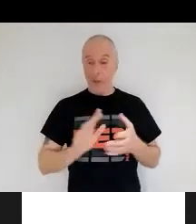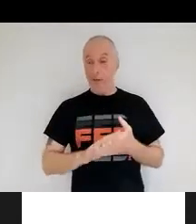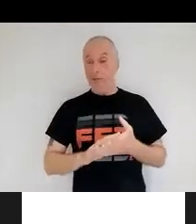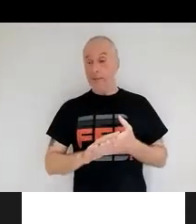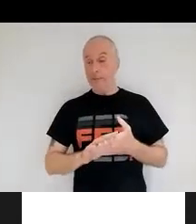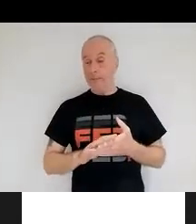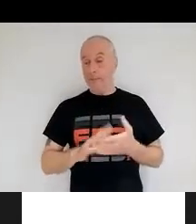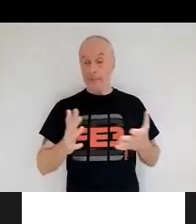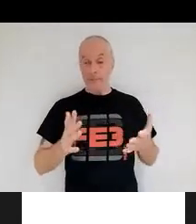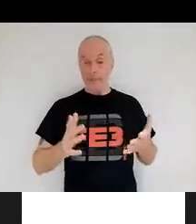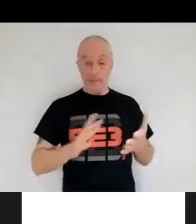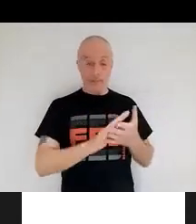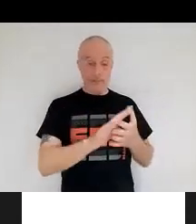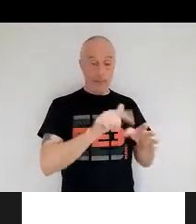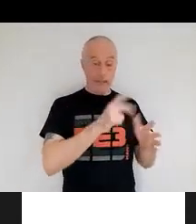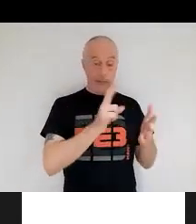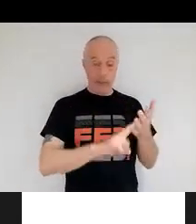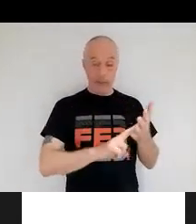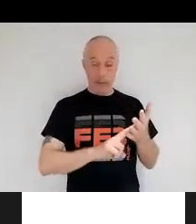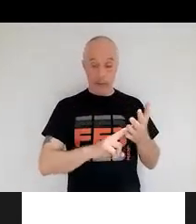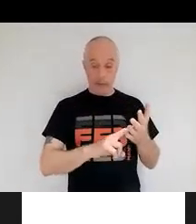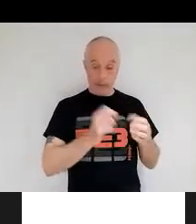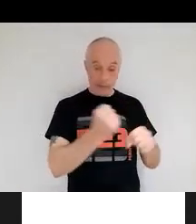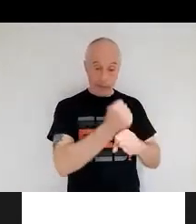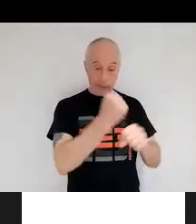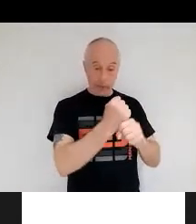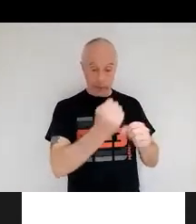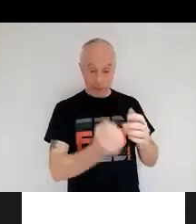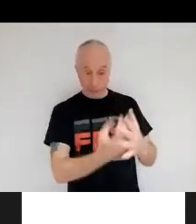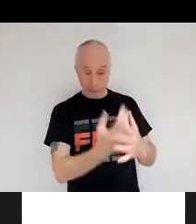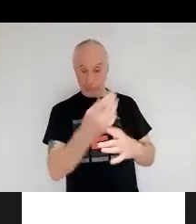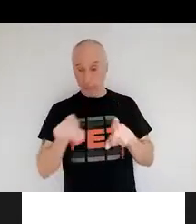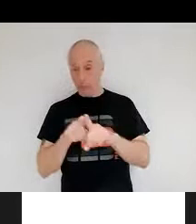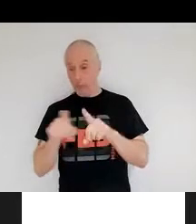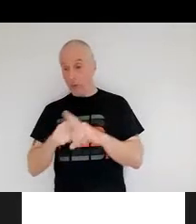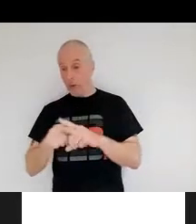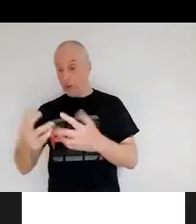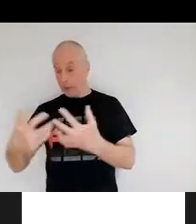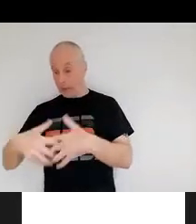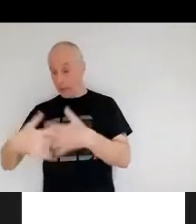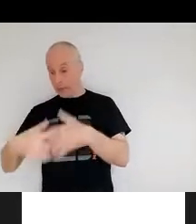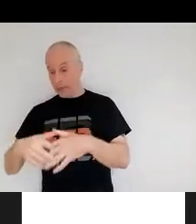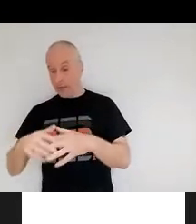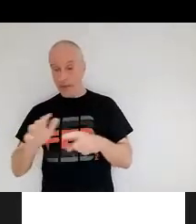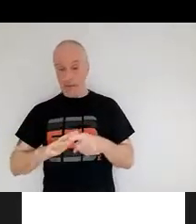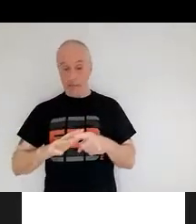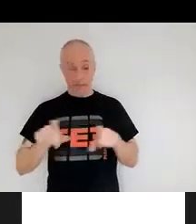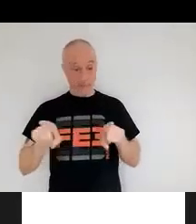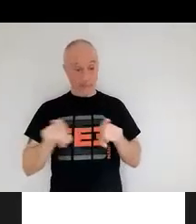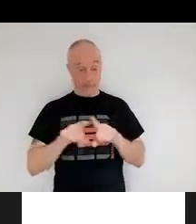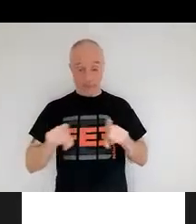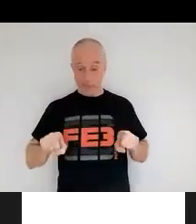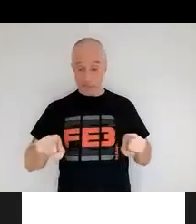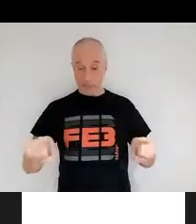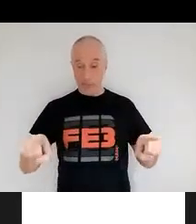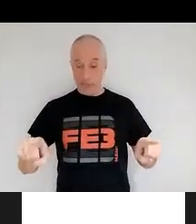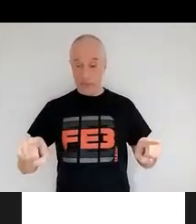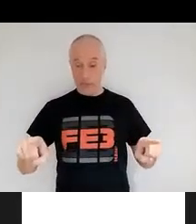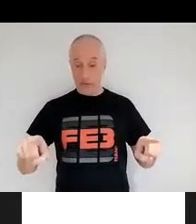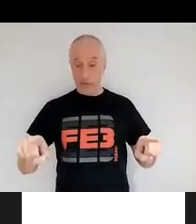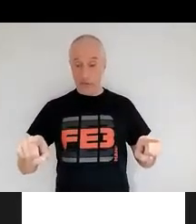co-deployment of hydrogen production and hydrogen appliances, both at the same time, to effectively complete the supply chain